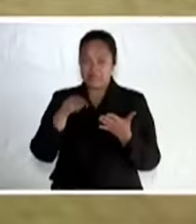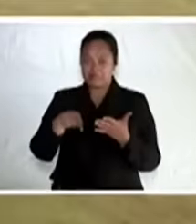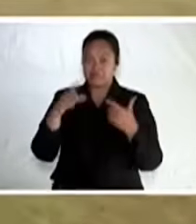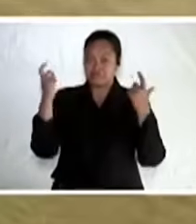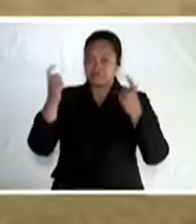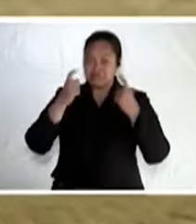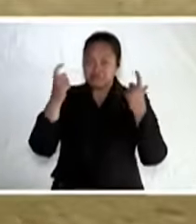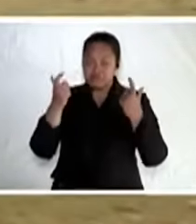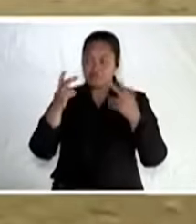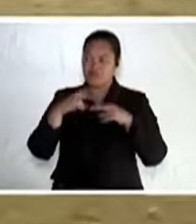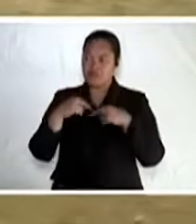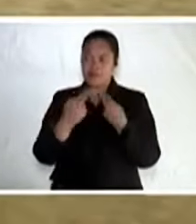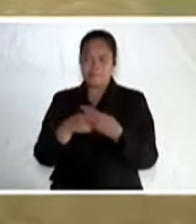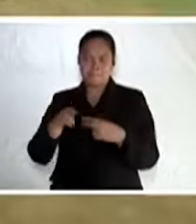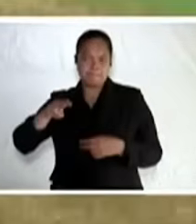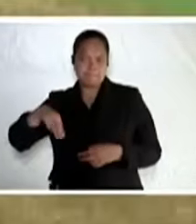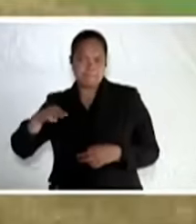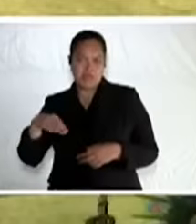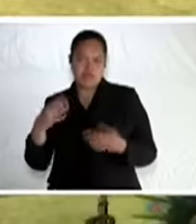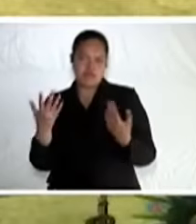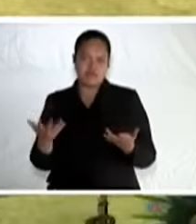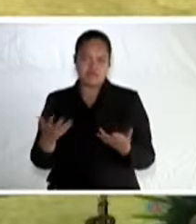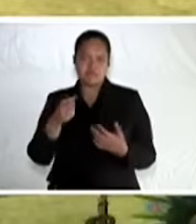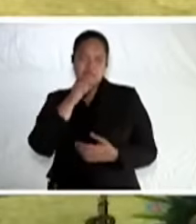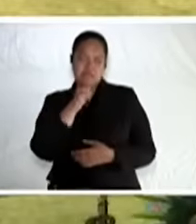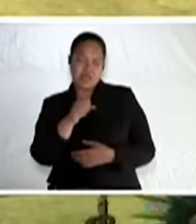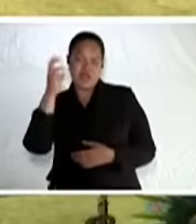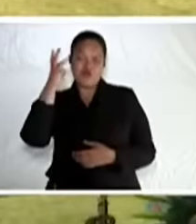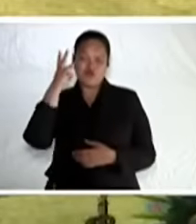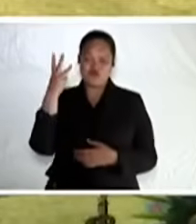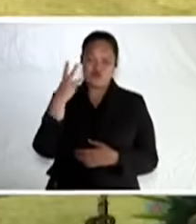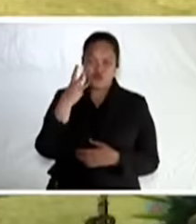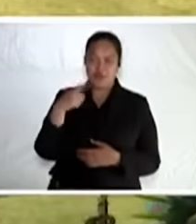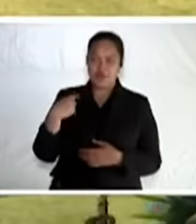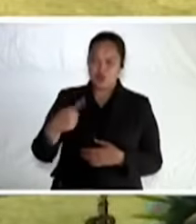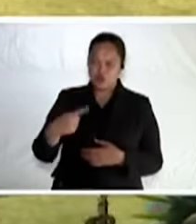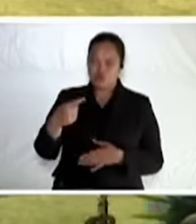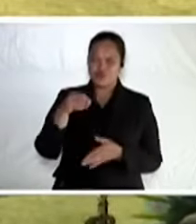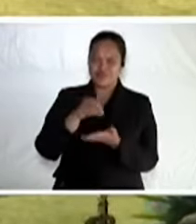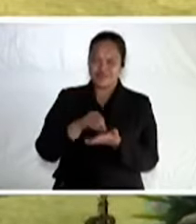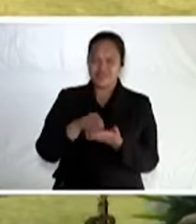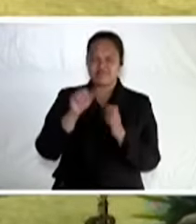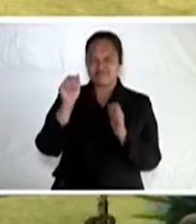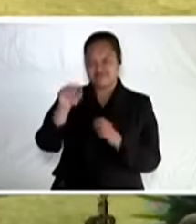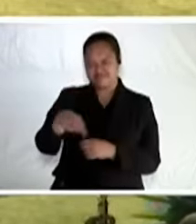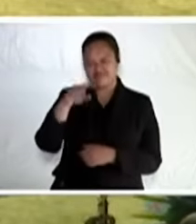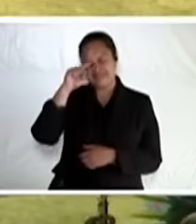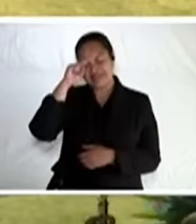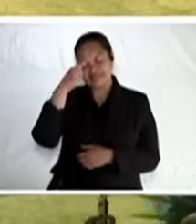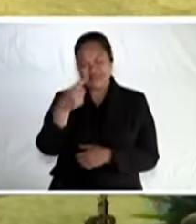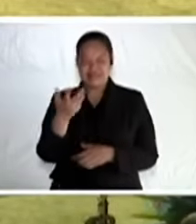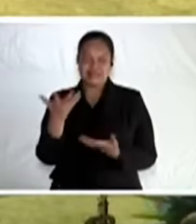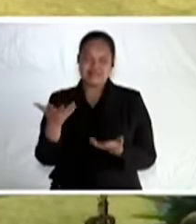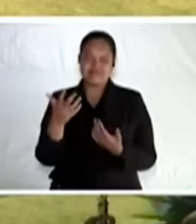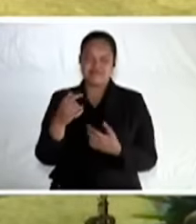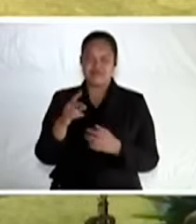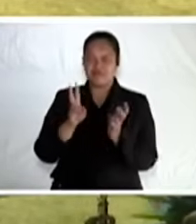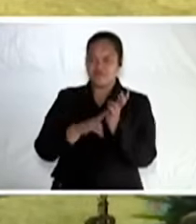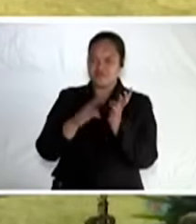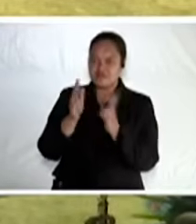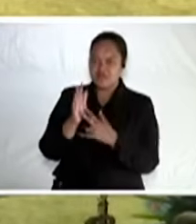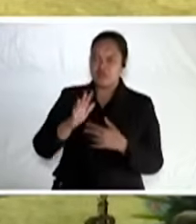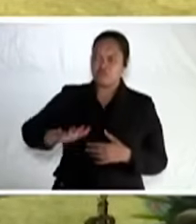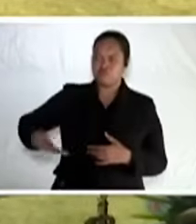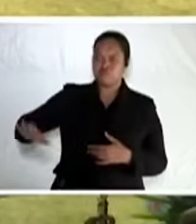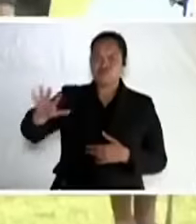of the celebrations, for the family members as well, for the men and women that continue to serve. We understand that it takes a village